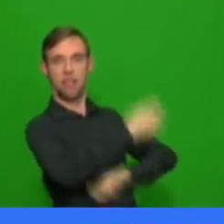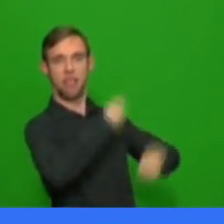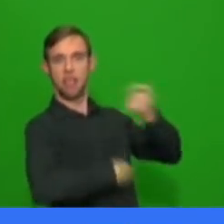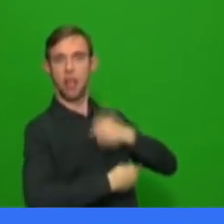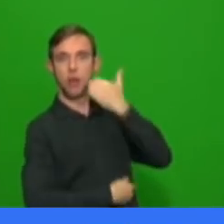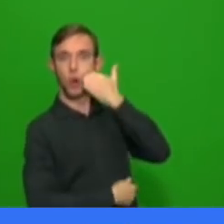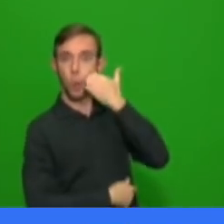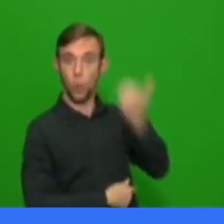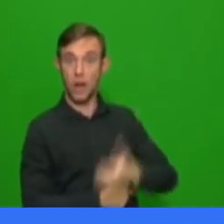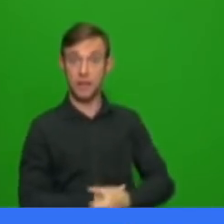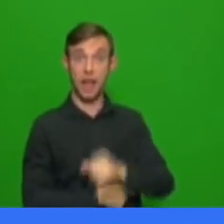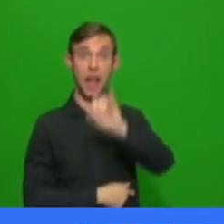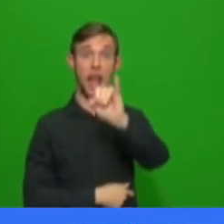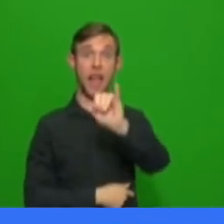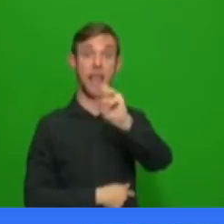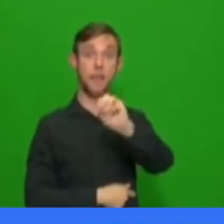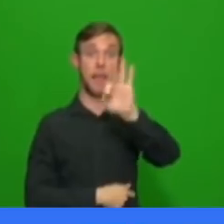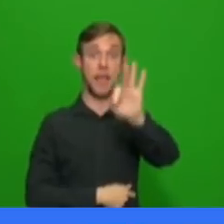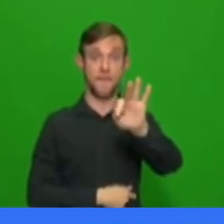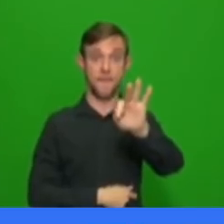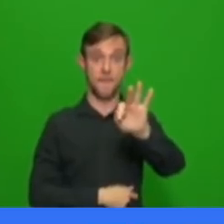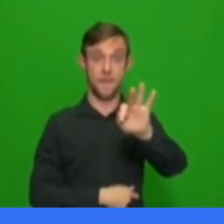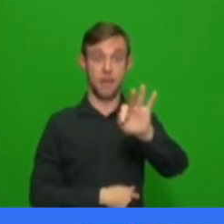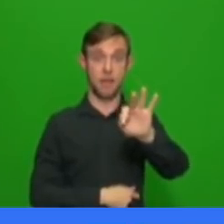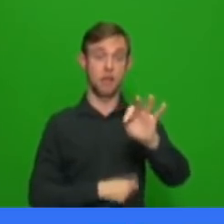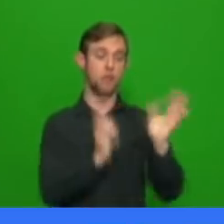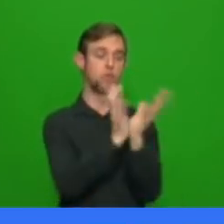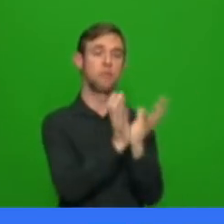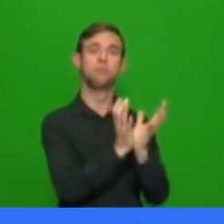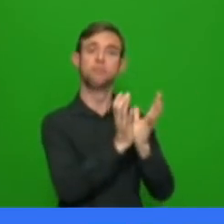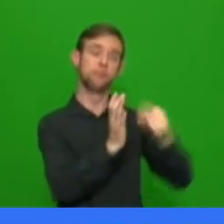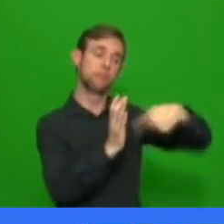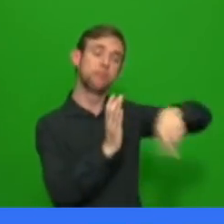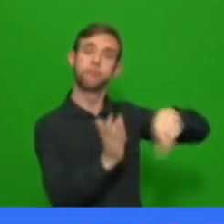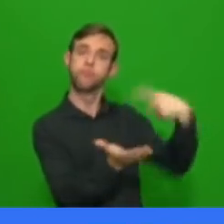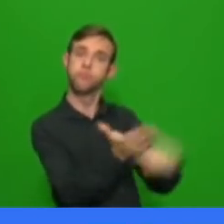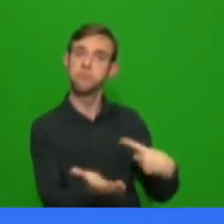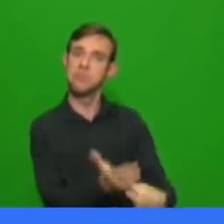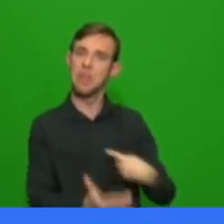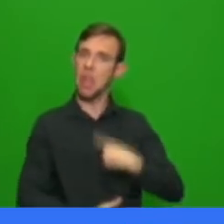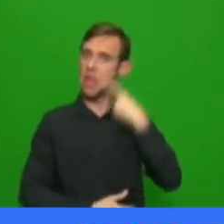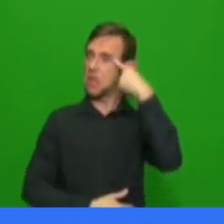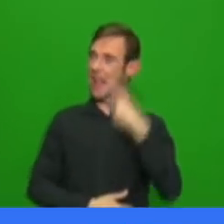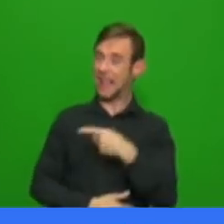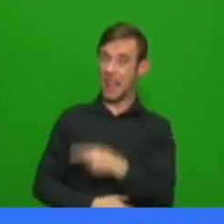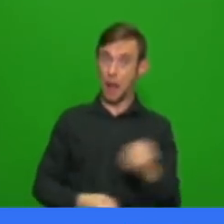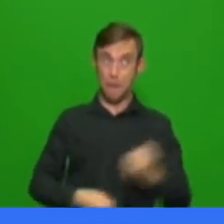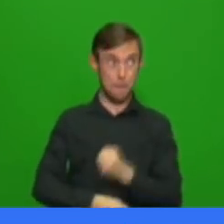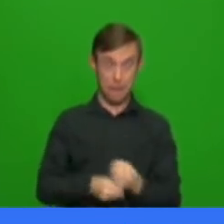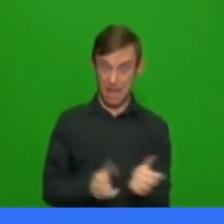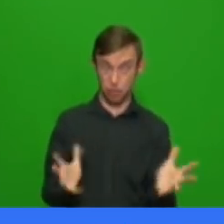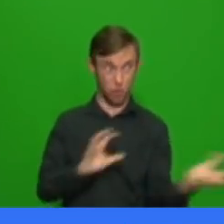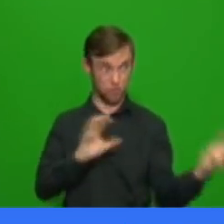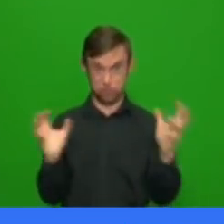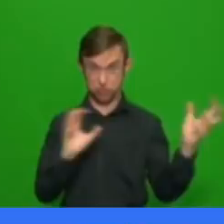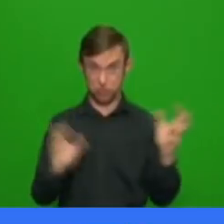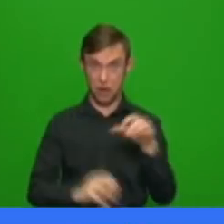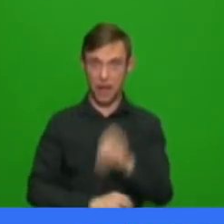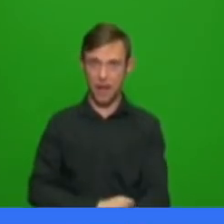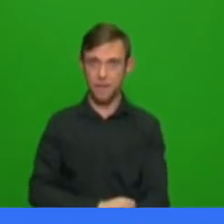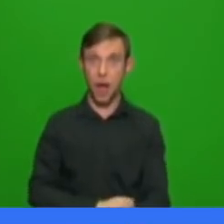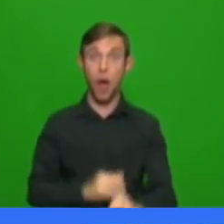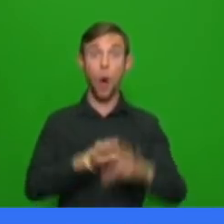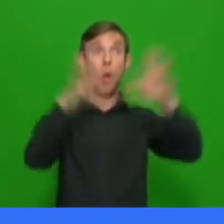April 2019 World Economic Outlook estimates that tariff increases could subtract as much as